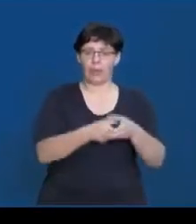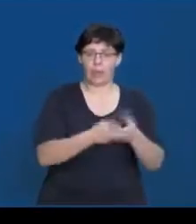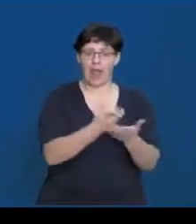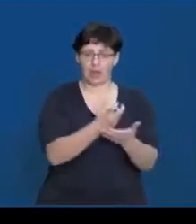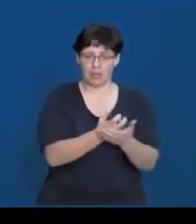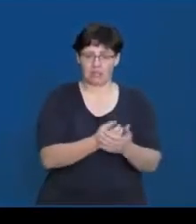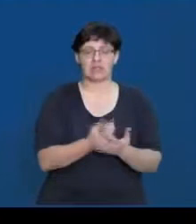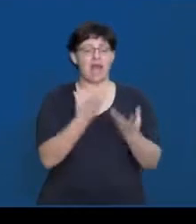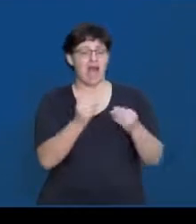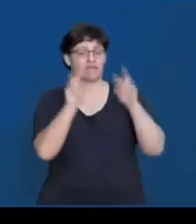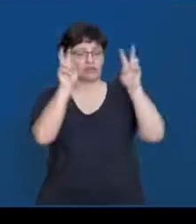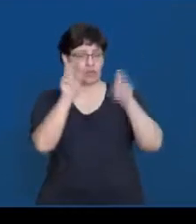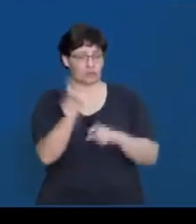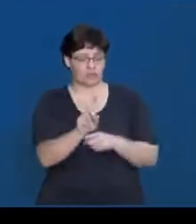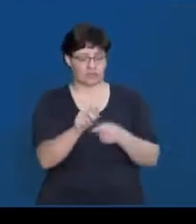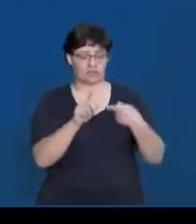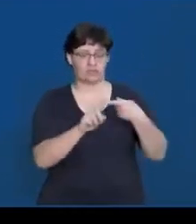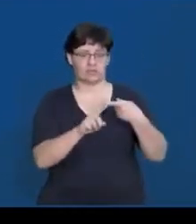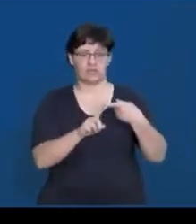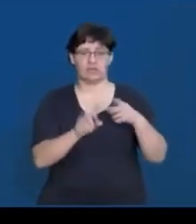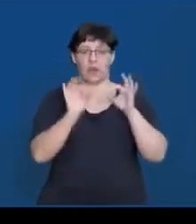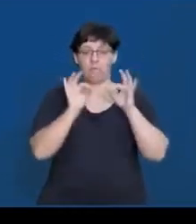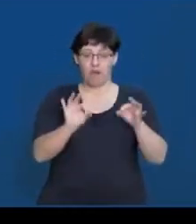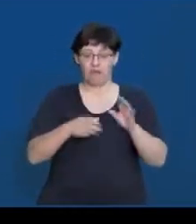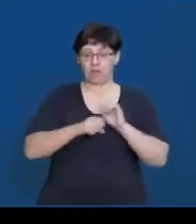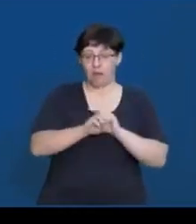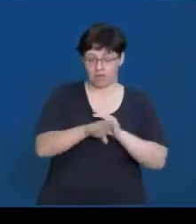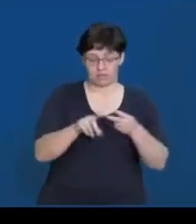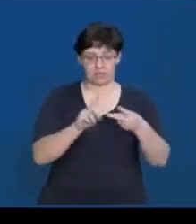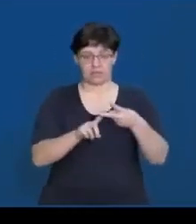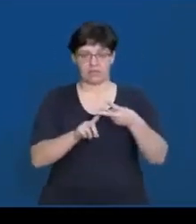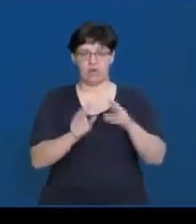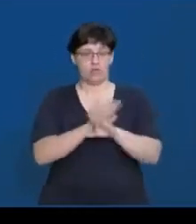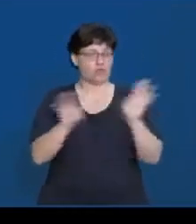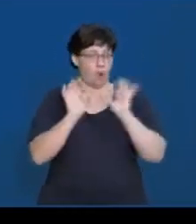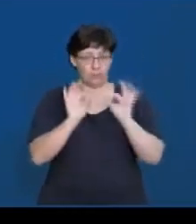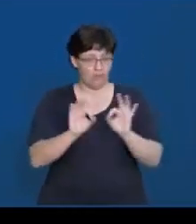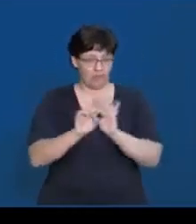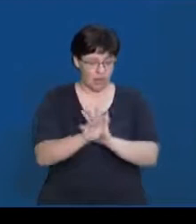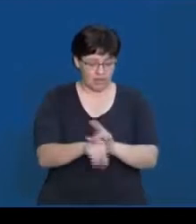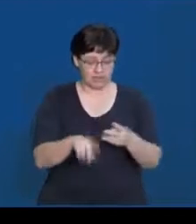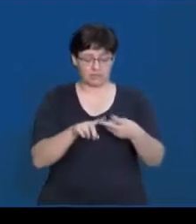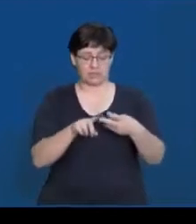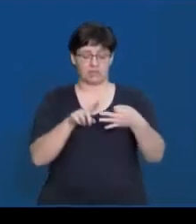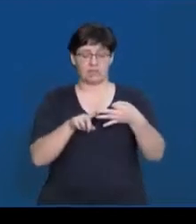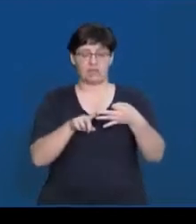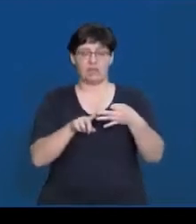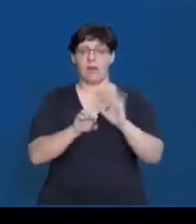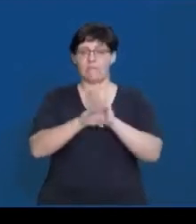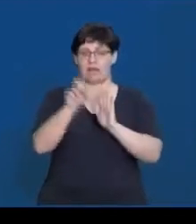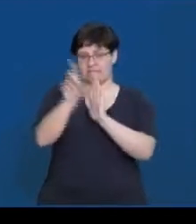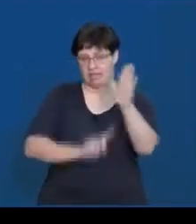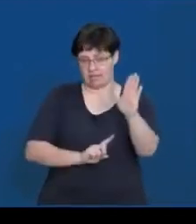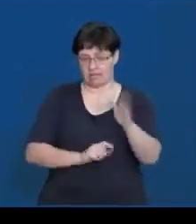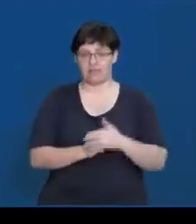Microeconomics has got the following topics. We have our perfect markets, we have our imperfect markets, then we've got market